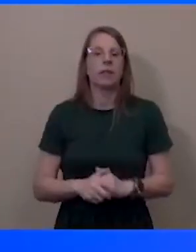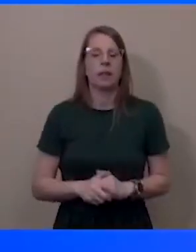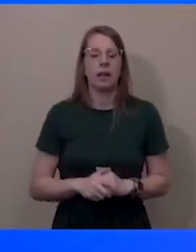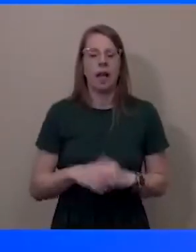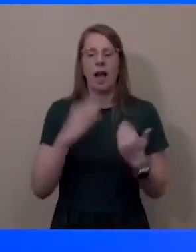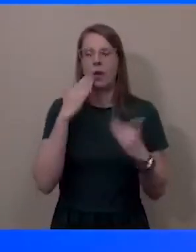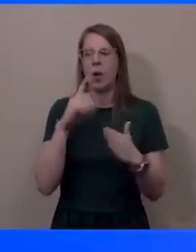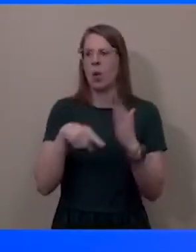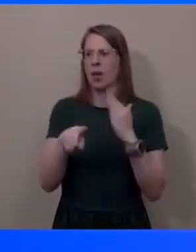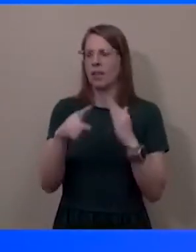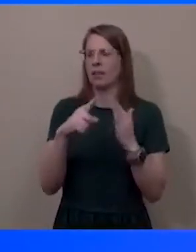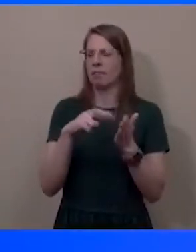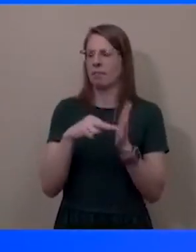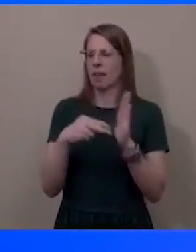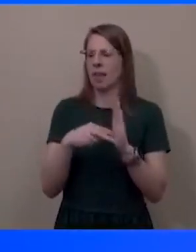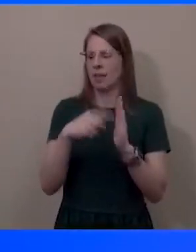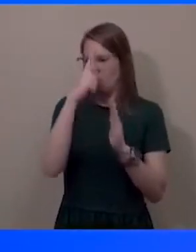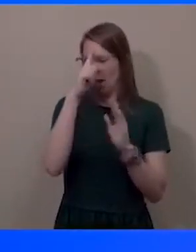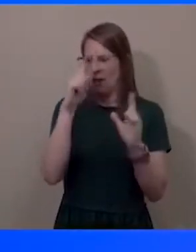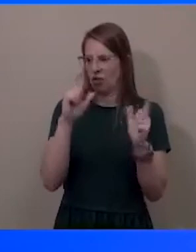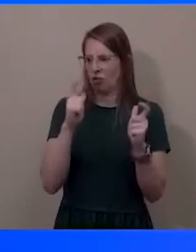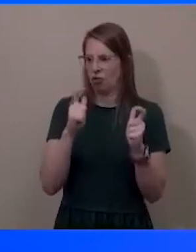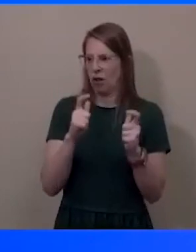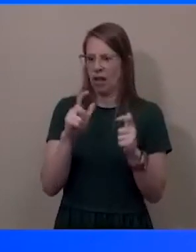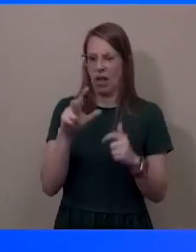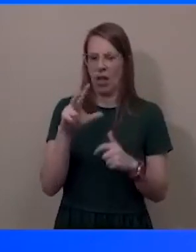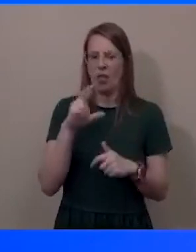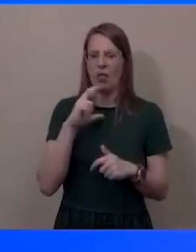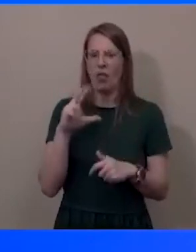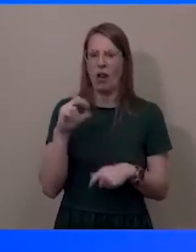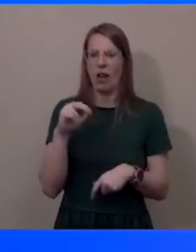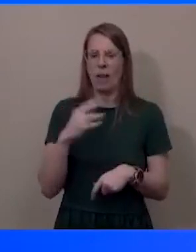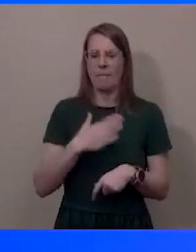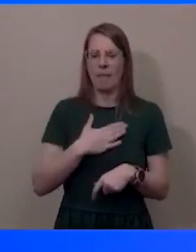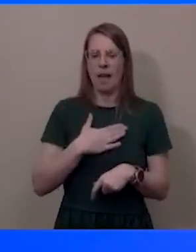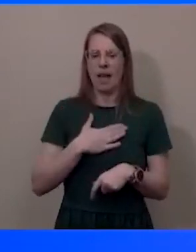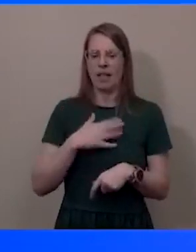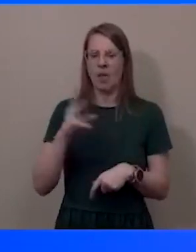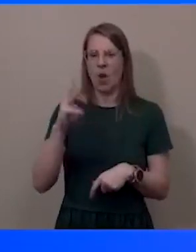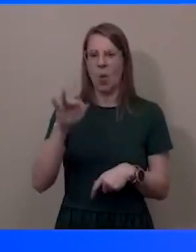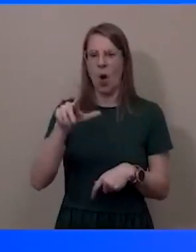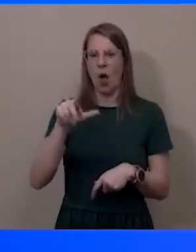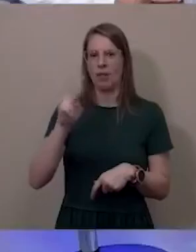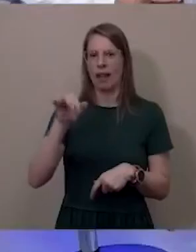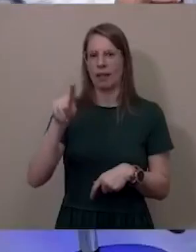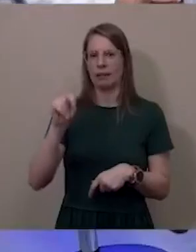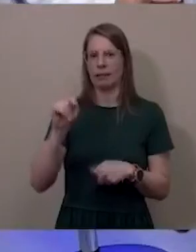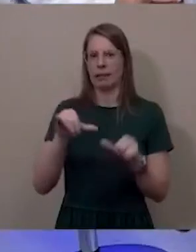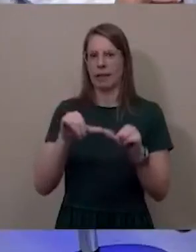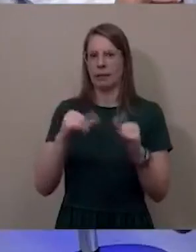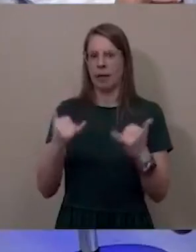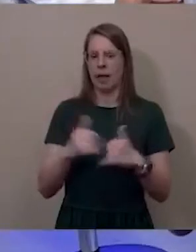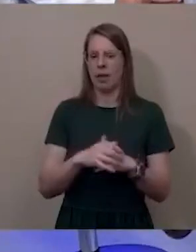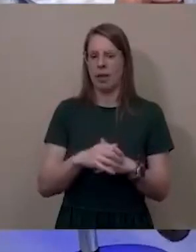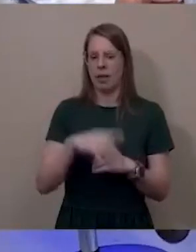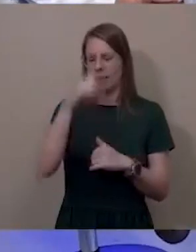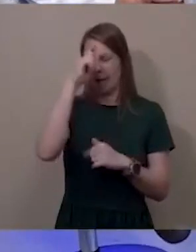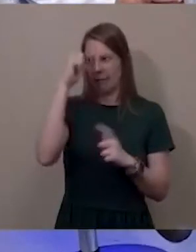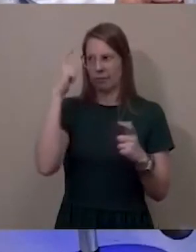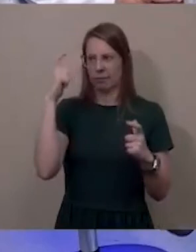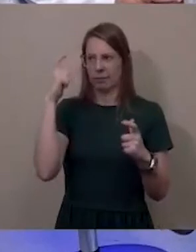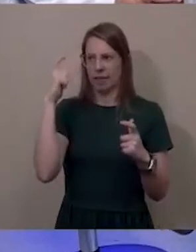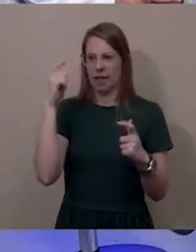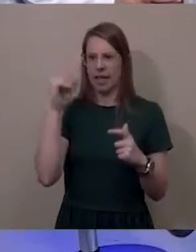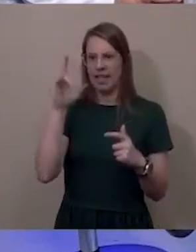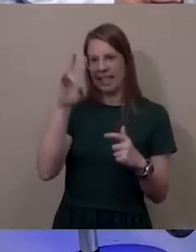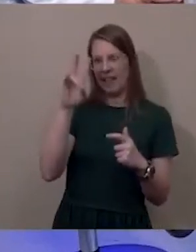said if our brain starts shrinking about it. At Yeah. 30, mine's probably about the size of a walnut right Yeah, now. watch so. out. Well, I have this big head at 7 5/8. I keep hoping